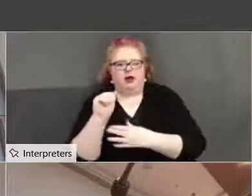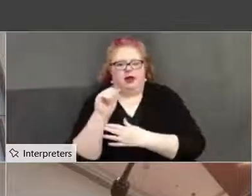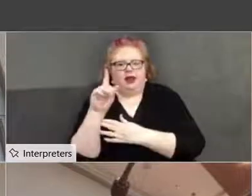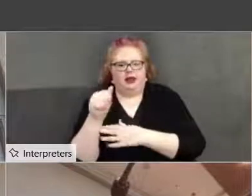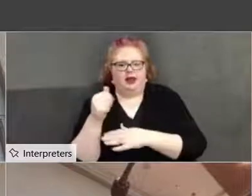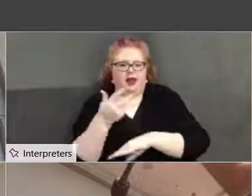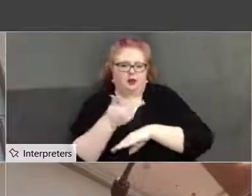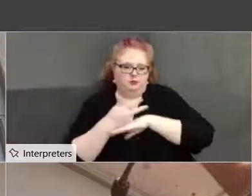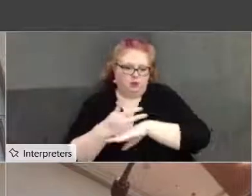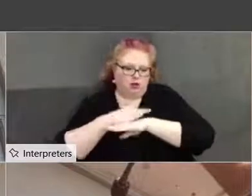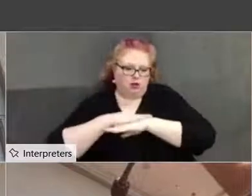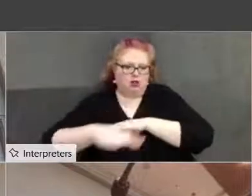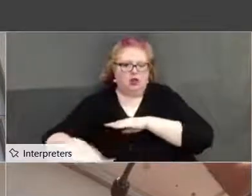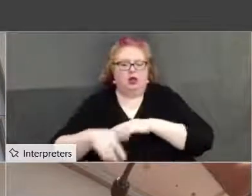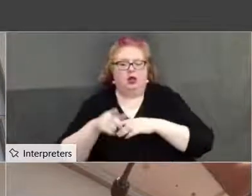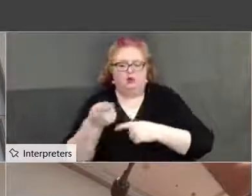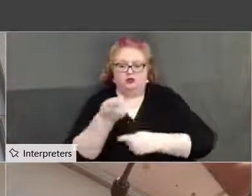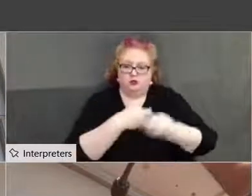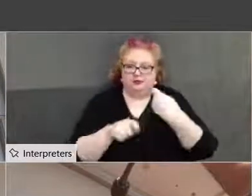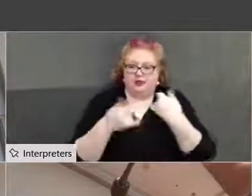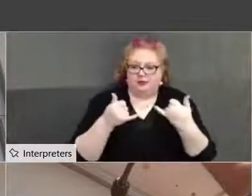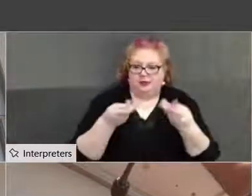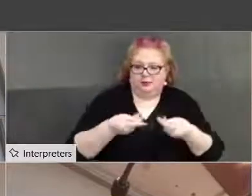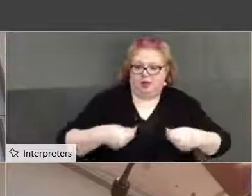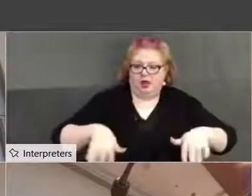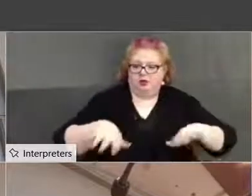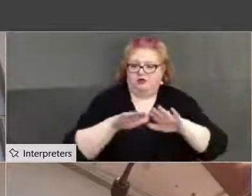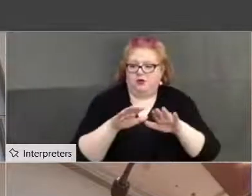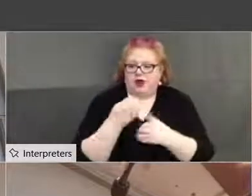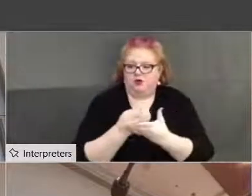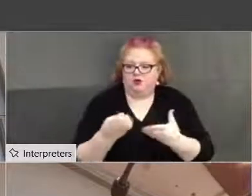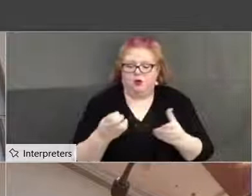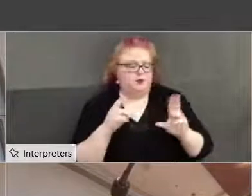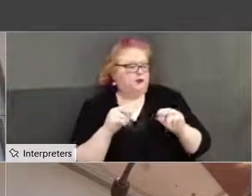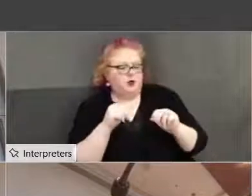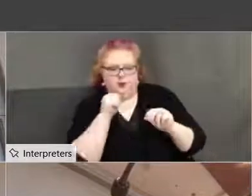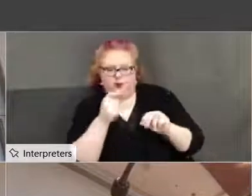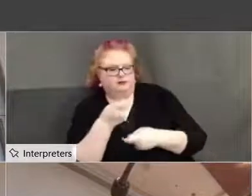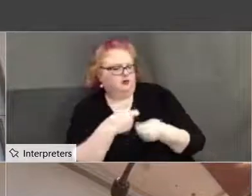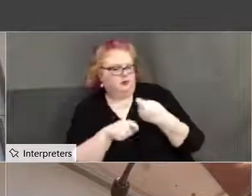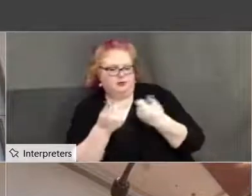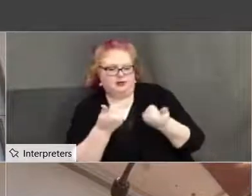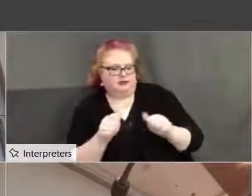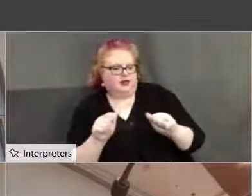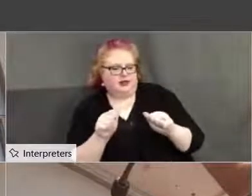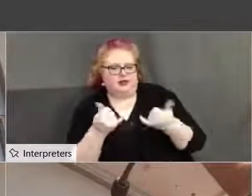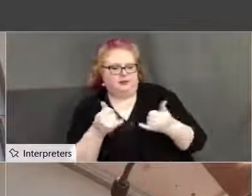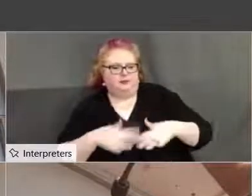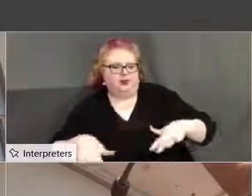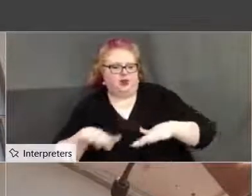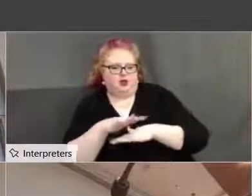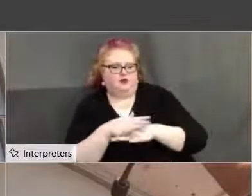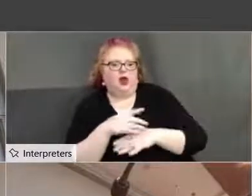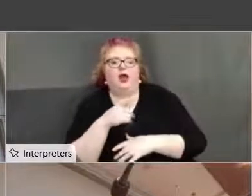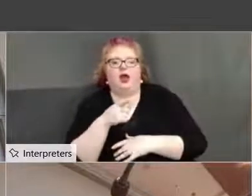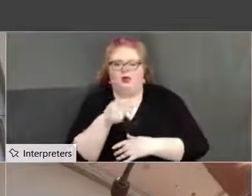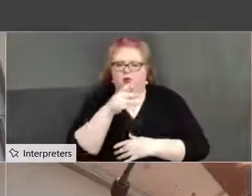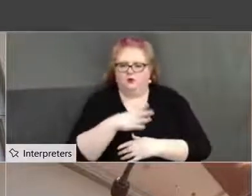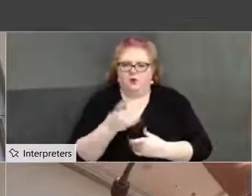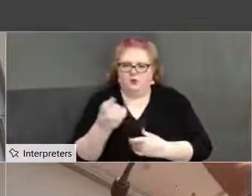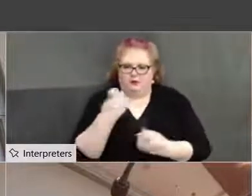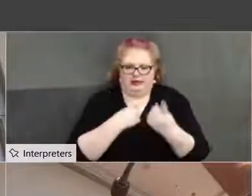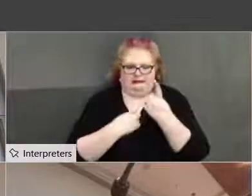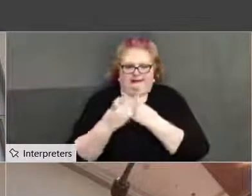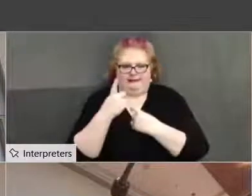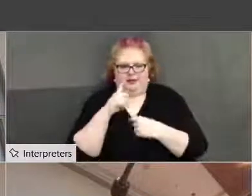playground equipment? We have not replaced any playground equipment recently, no. That's no, what the lady was asking me about. There is some